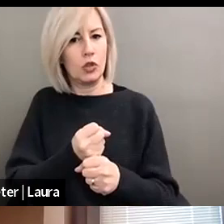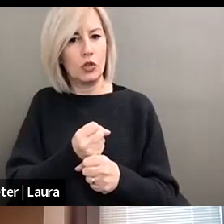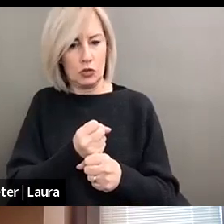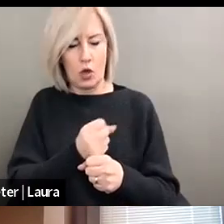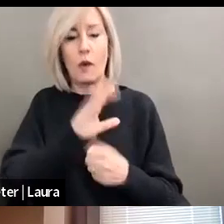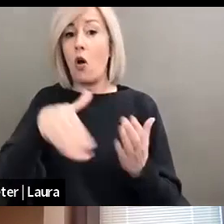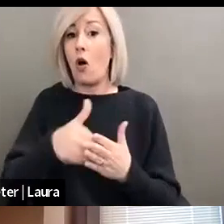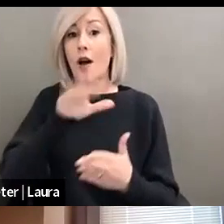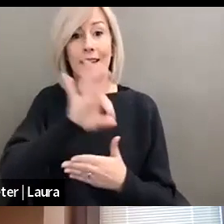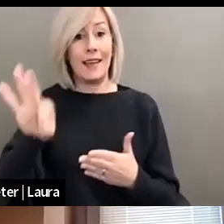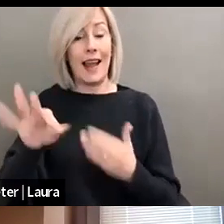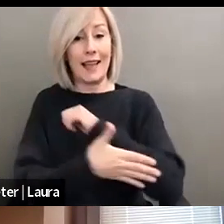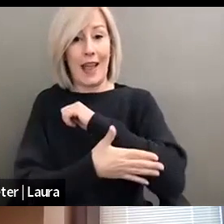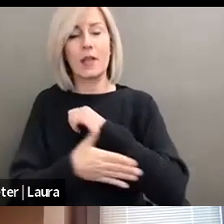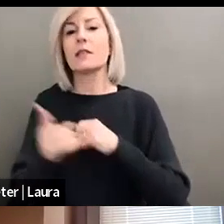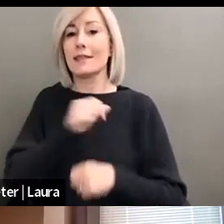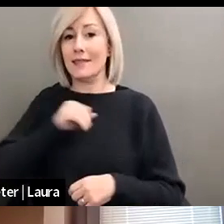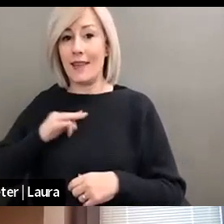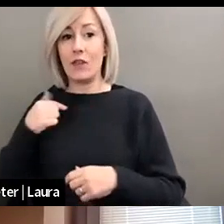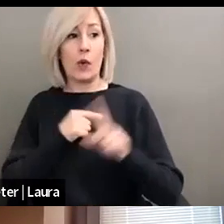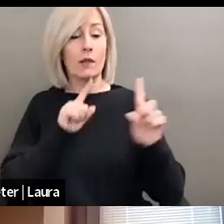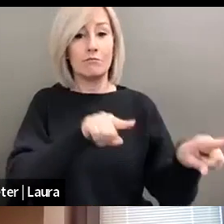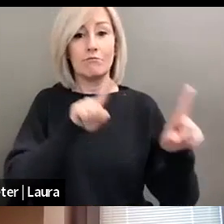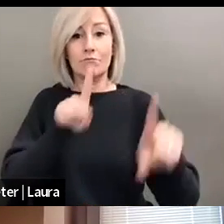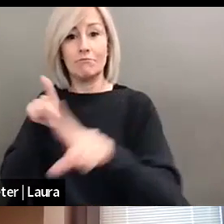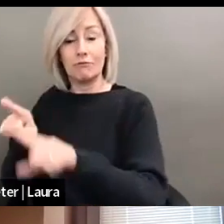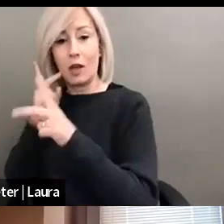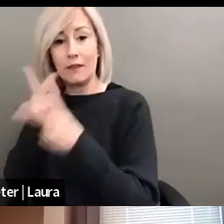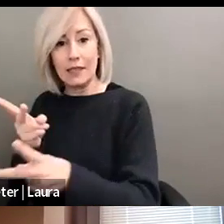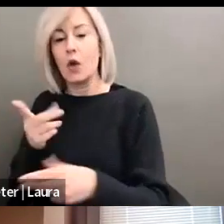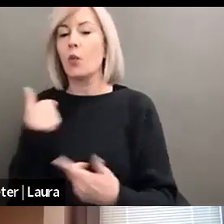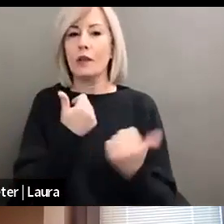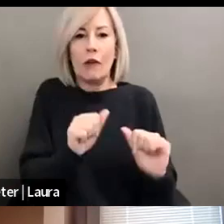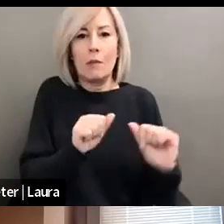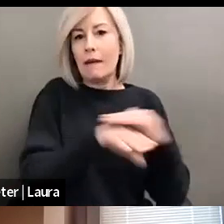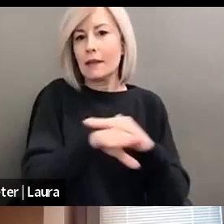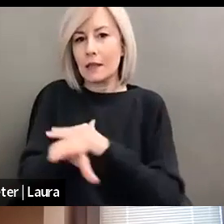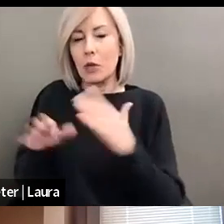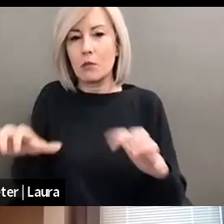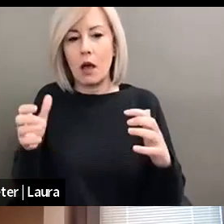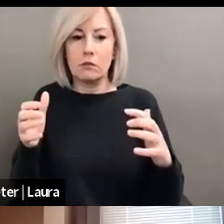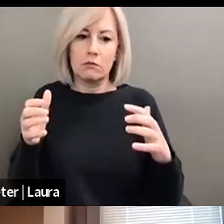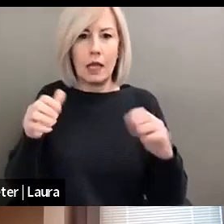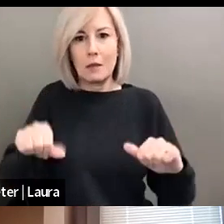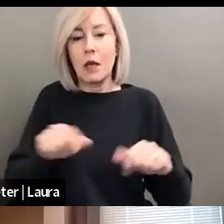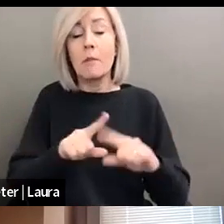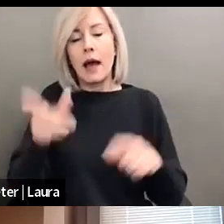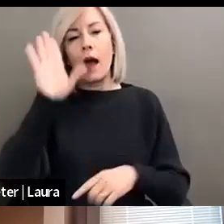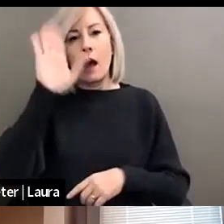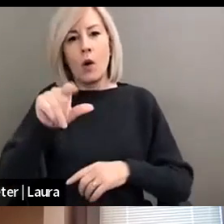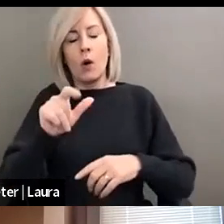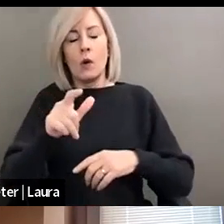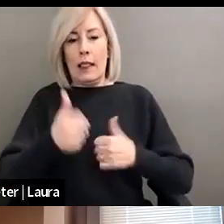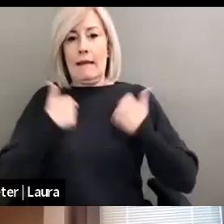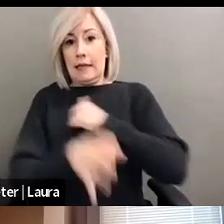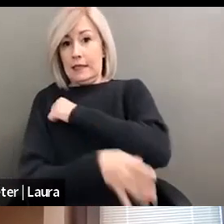99 counties, and it's staff, and we go and visit those counties. So we try to be accessible as possible, that even if you live in a very rural area, we try to